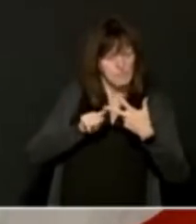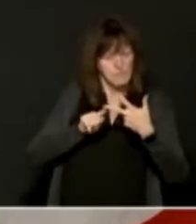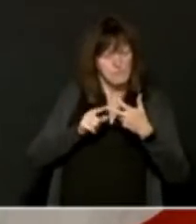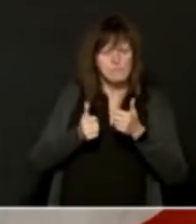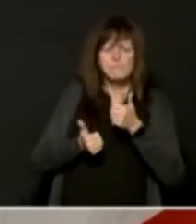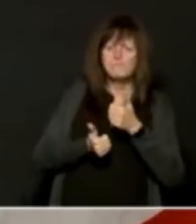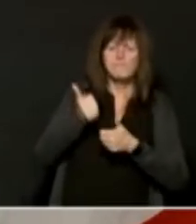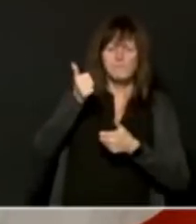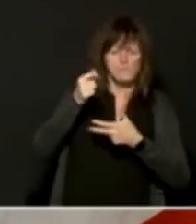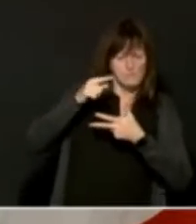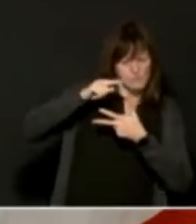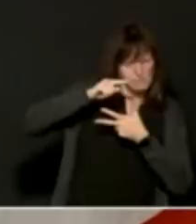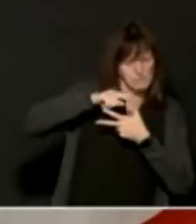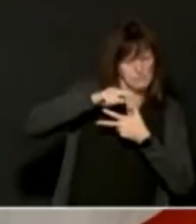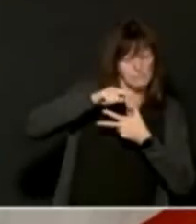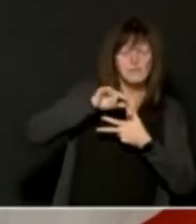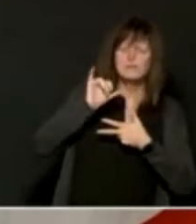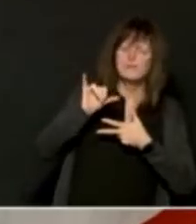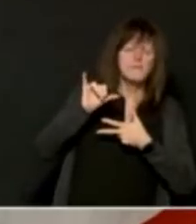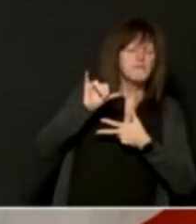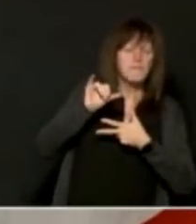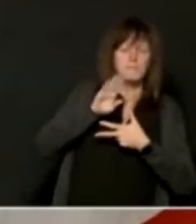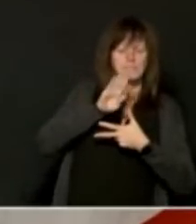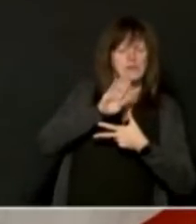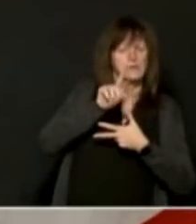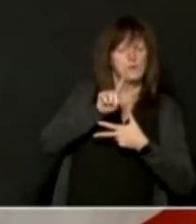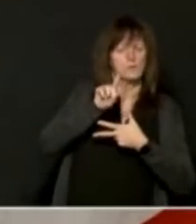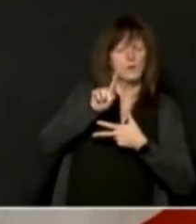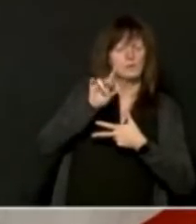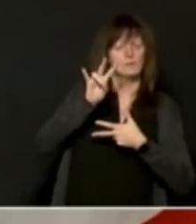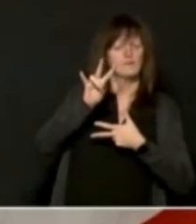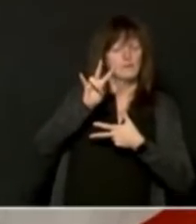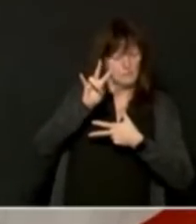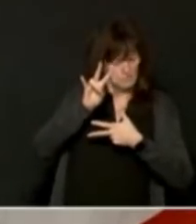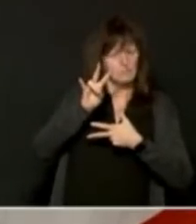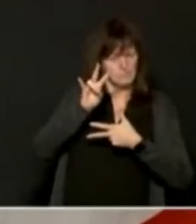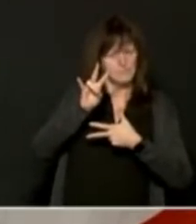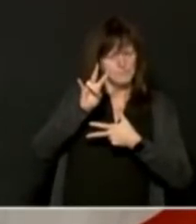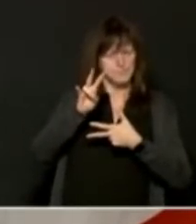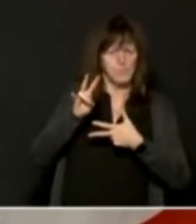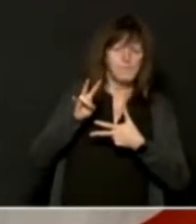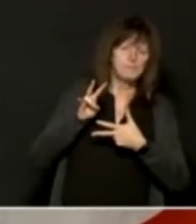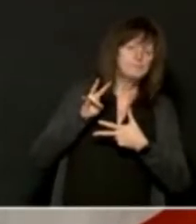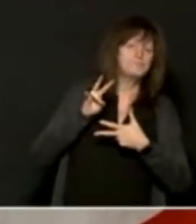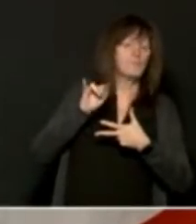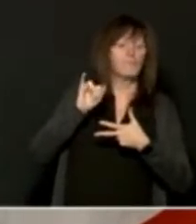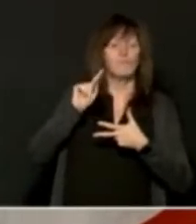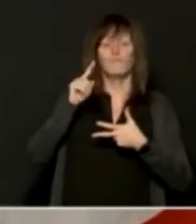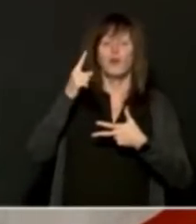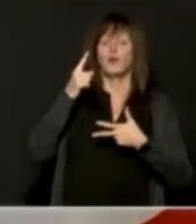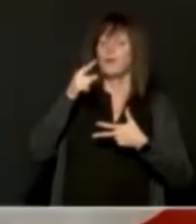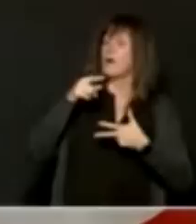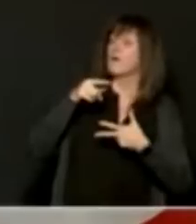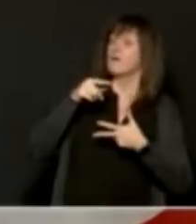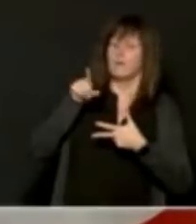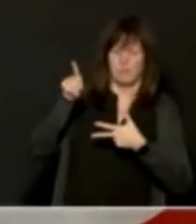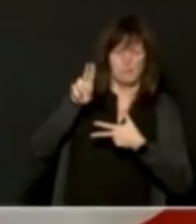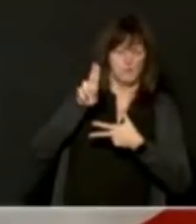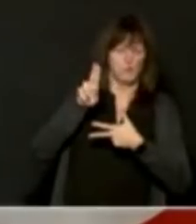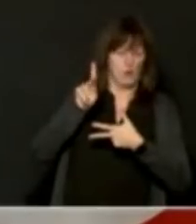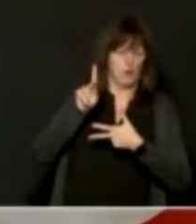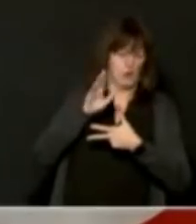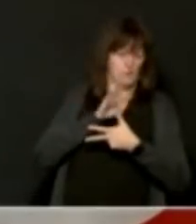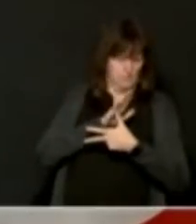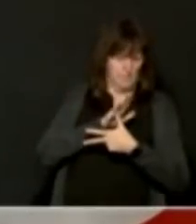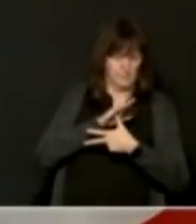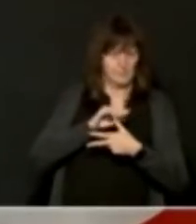are still the B117 variant, which was first identified in the United Kingdom, although we are